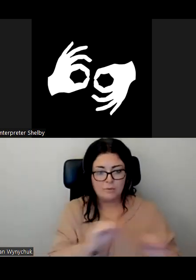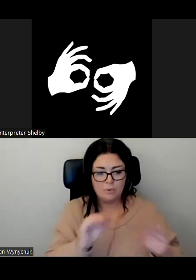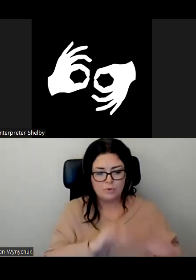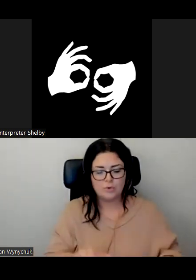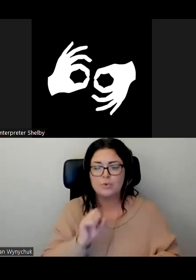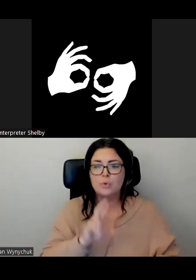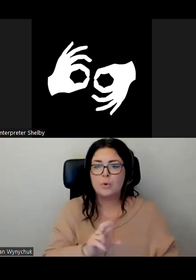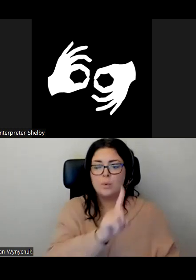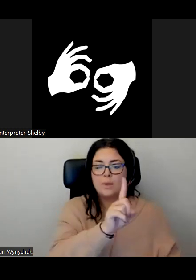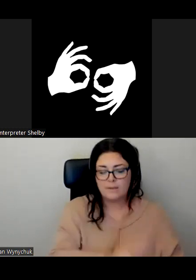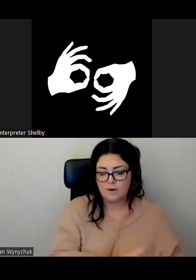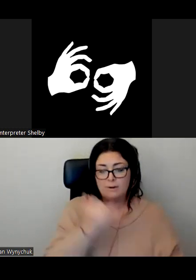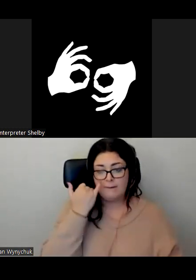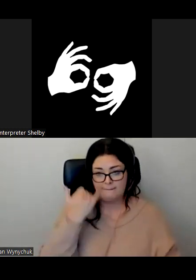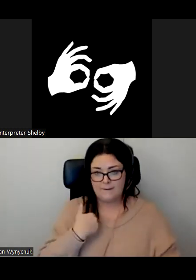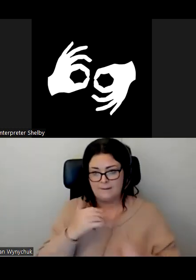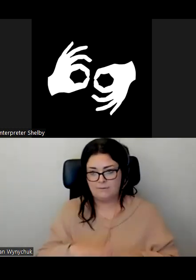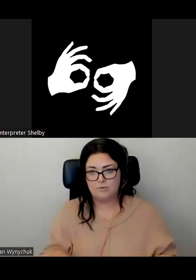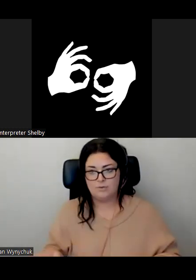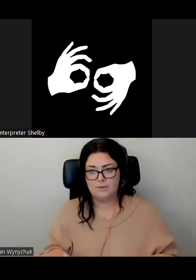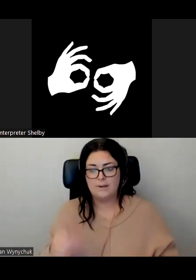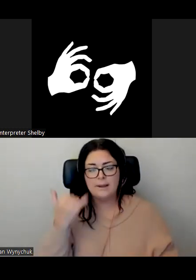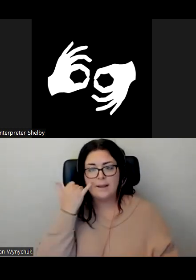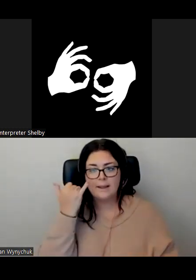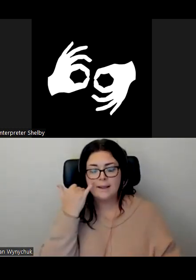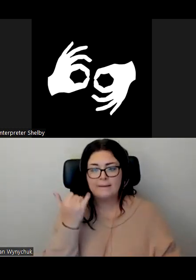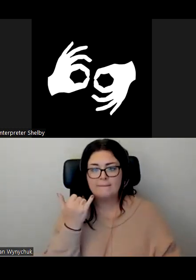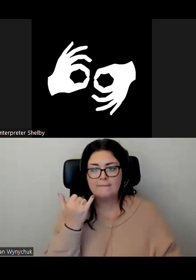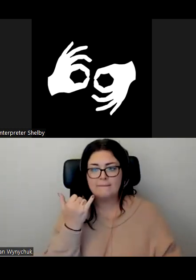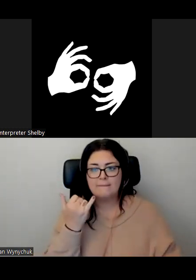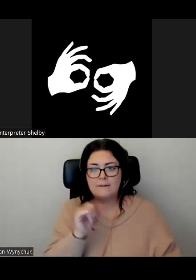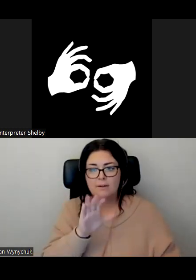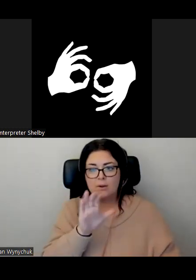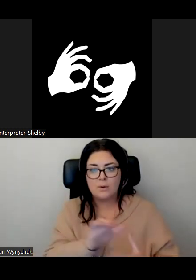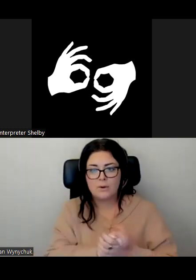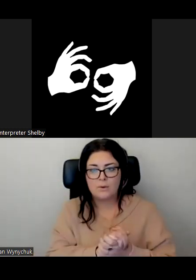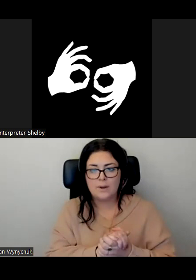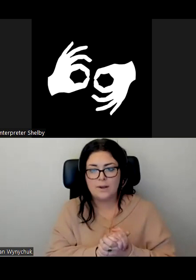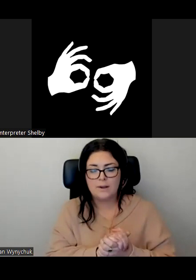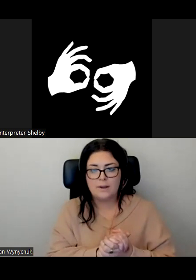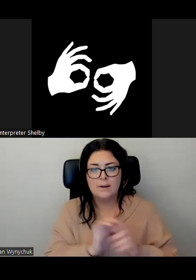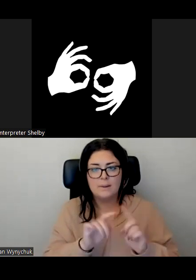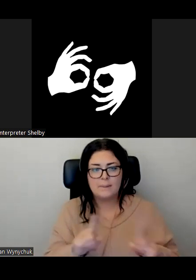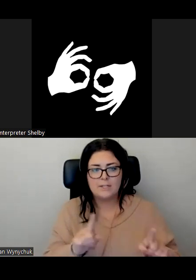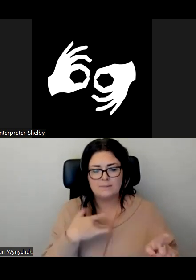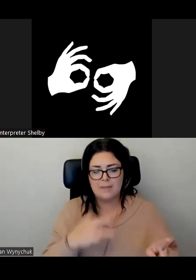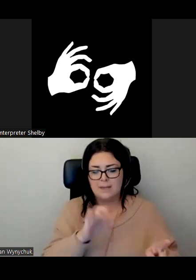children. If you are calling your wife, but she's only common law, then she's